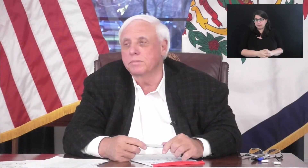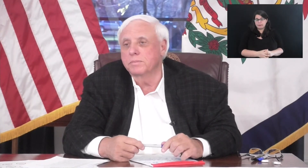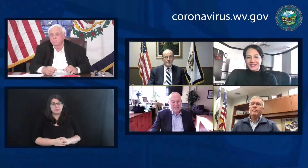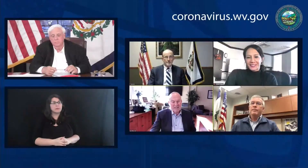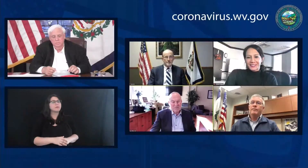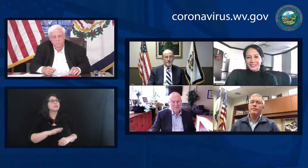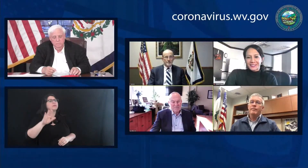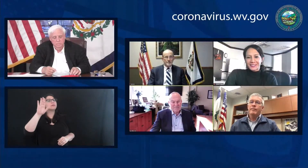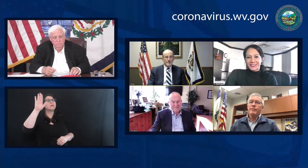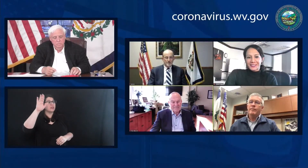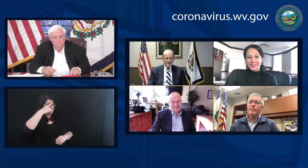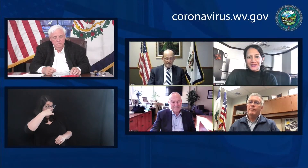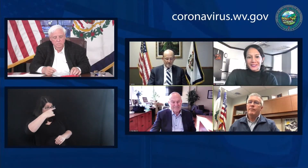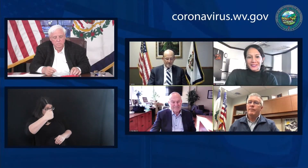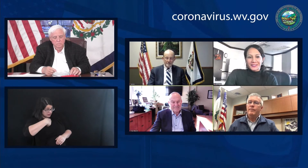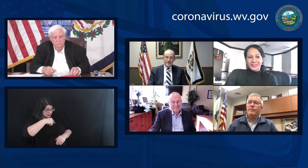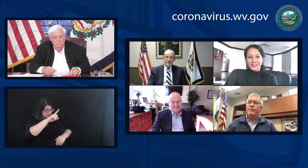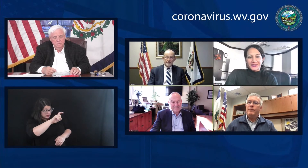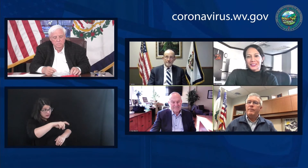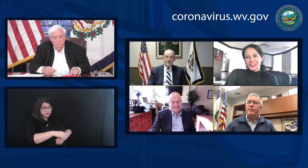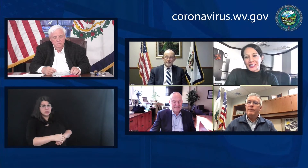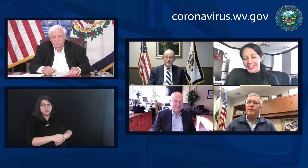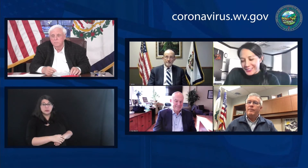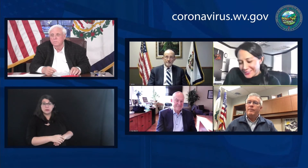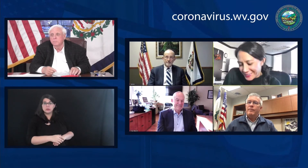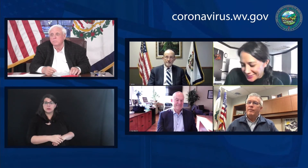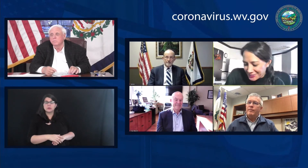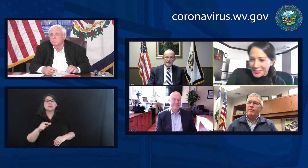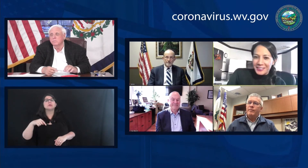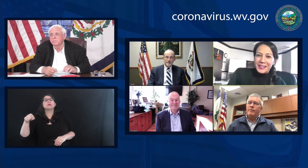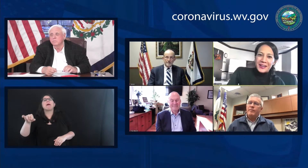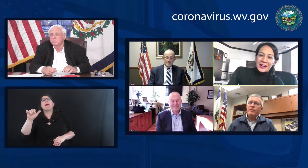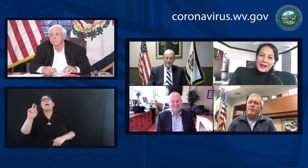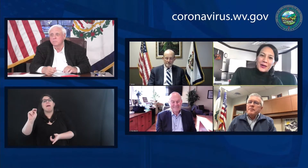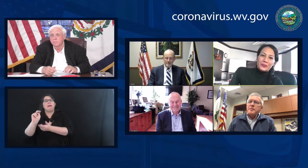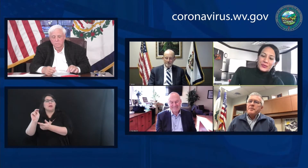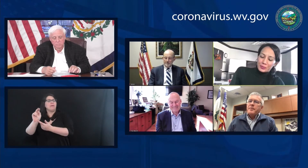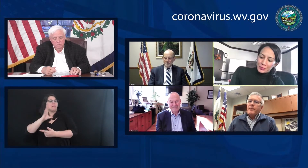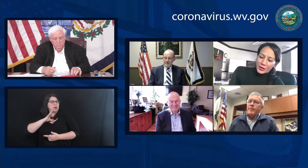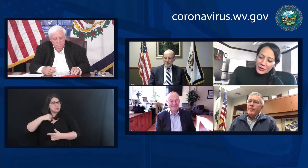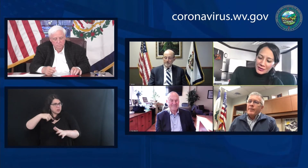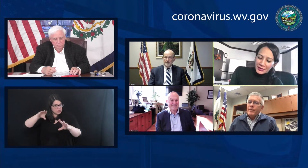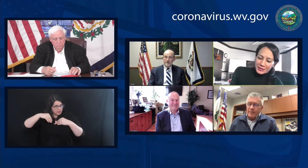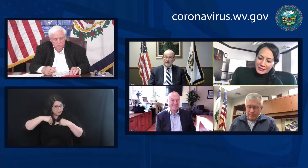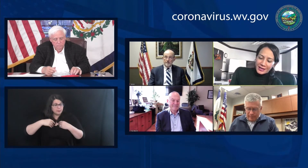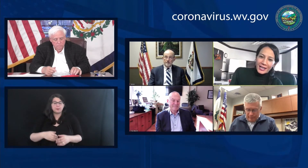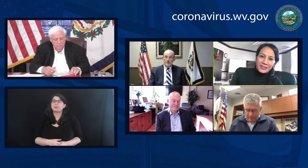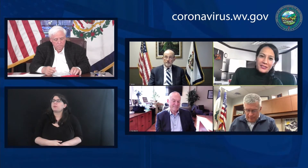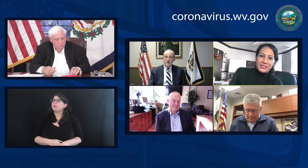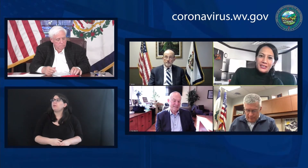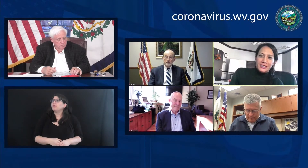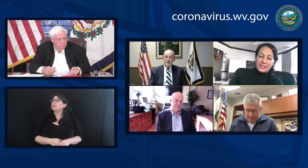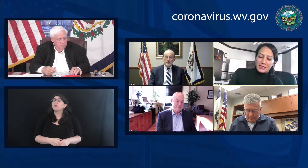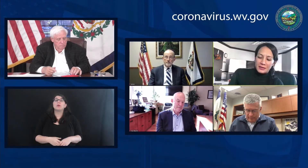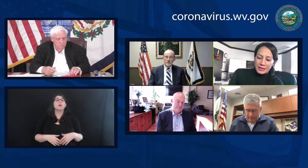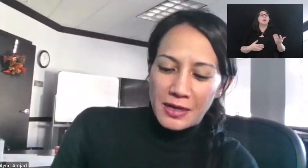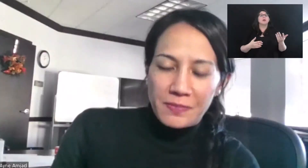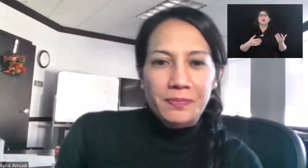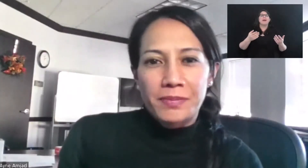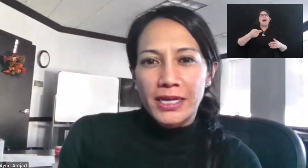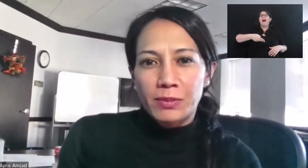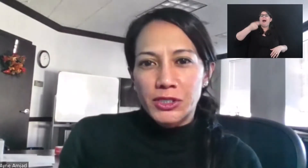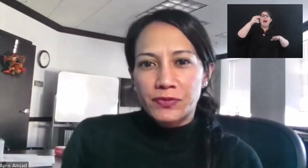Do you want to take this one? Sure, I can answer that. Paul, the height of the ceiling